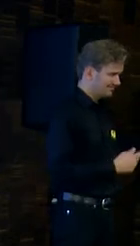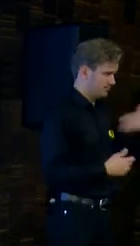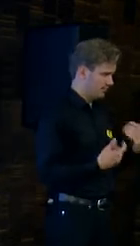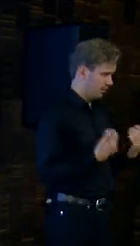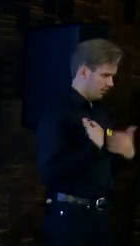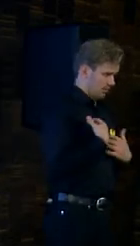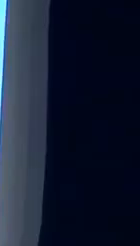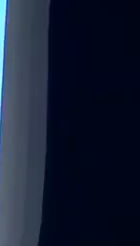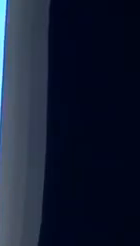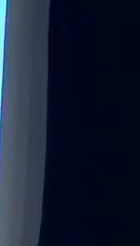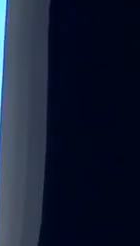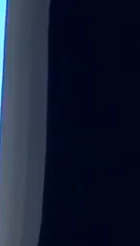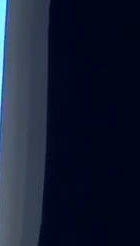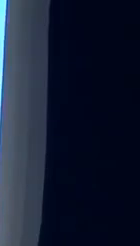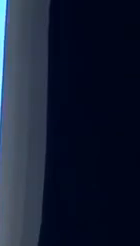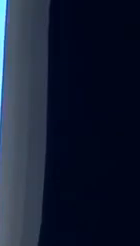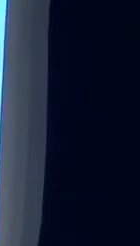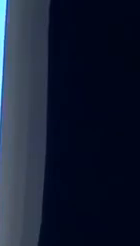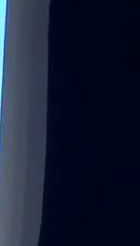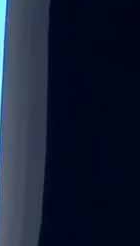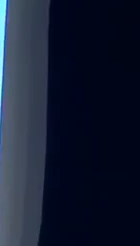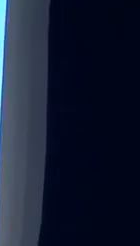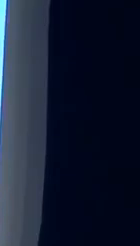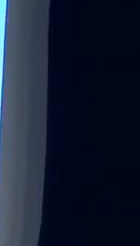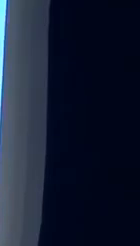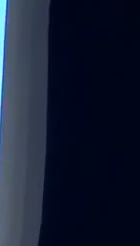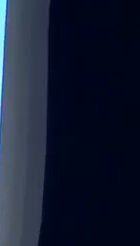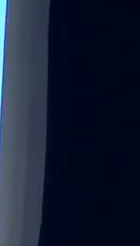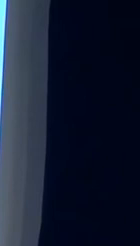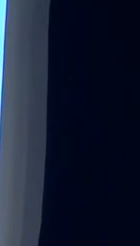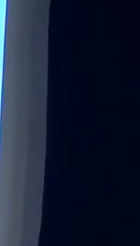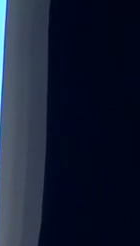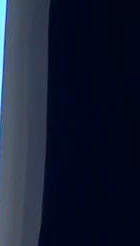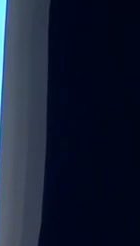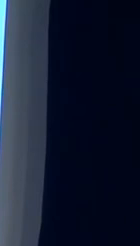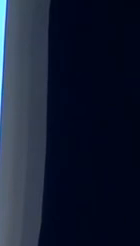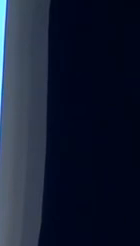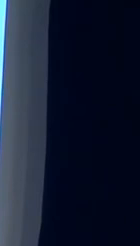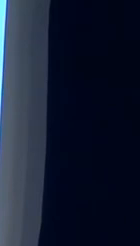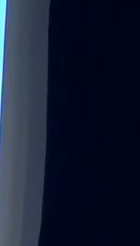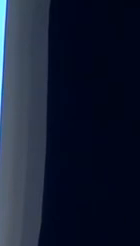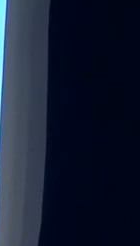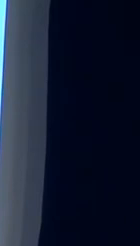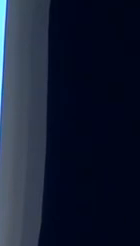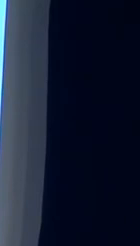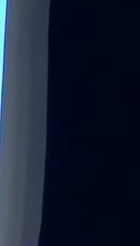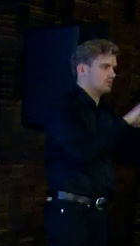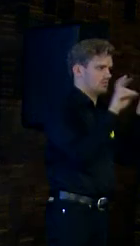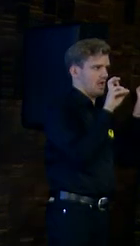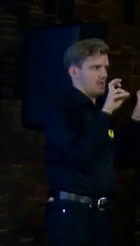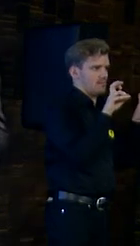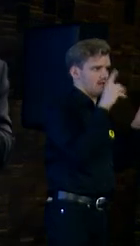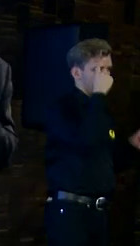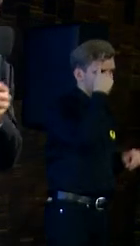and I think it was a very important thing in this project. There was very easy to read materials.